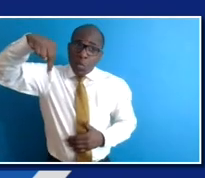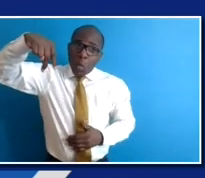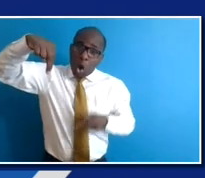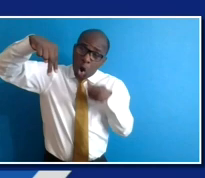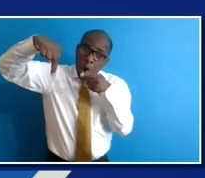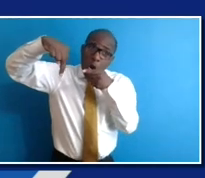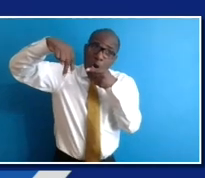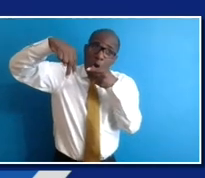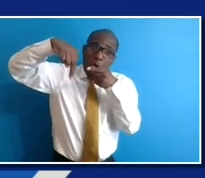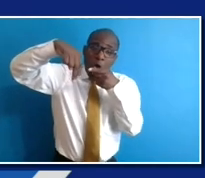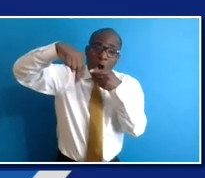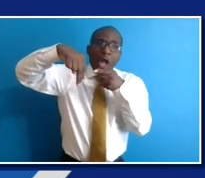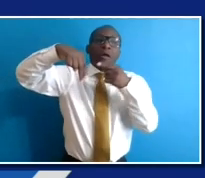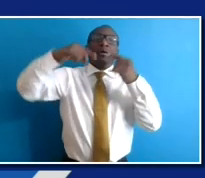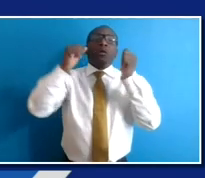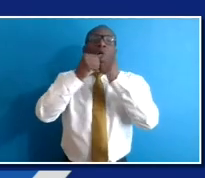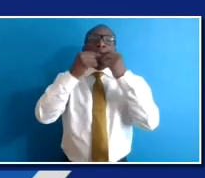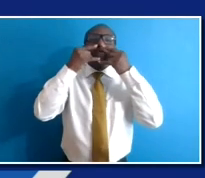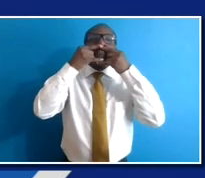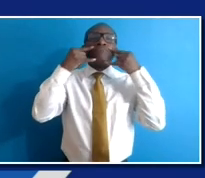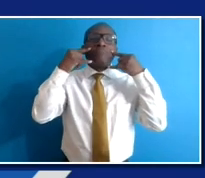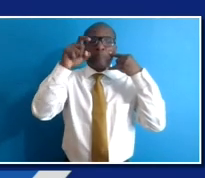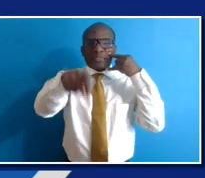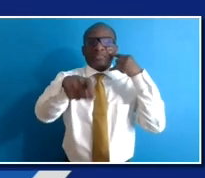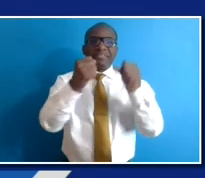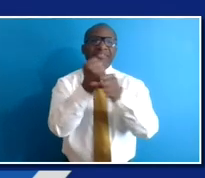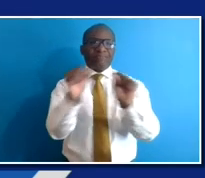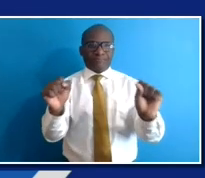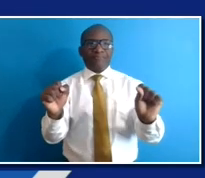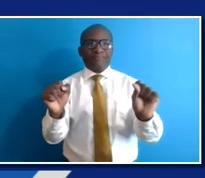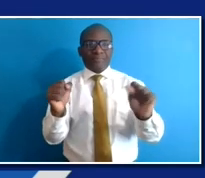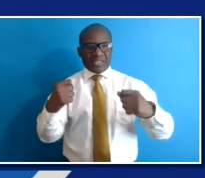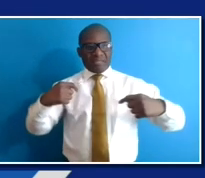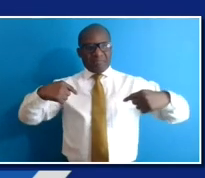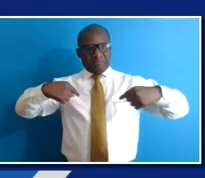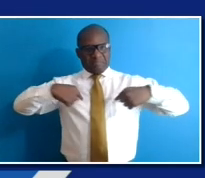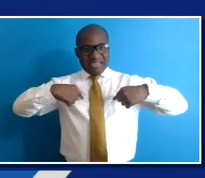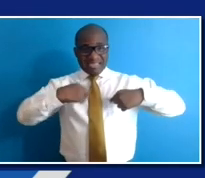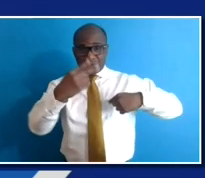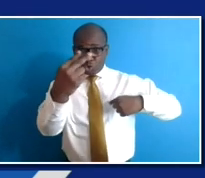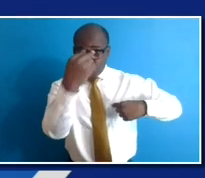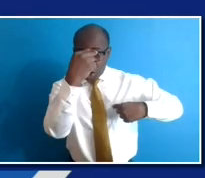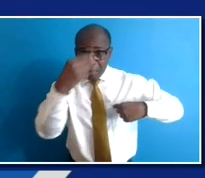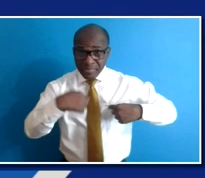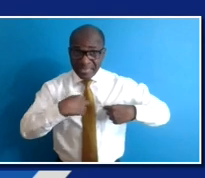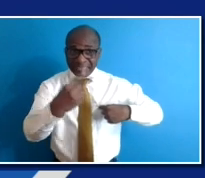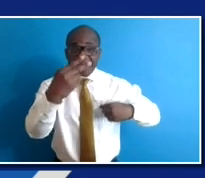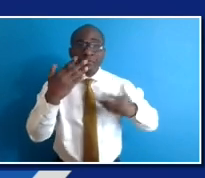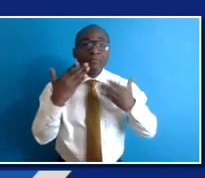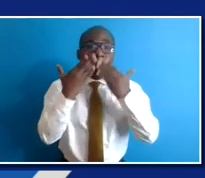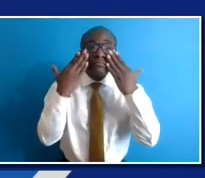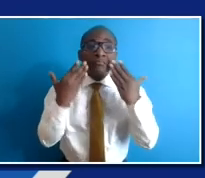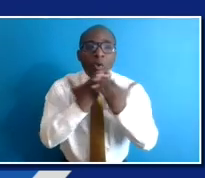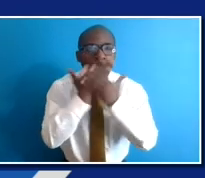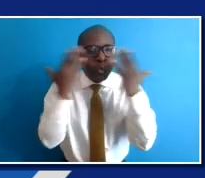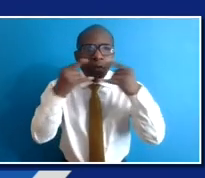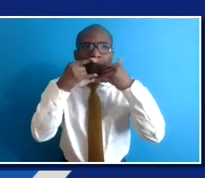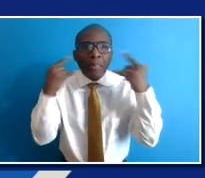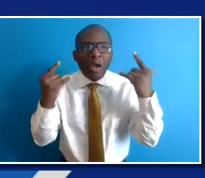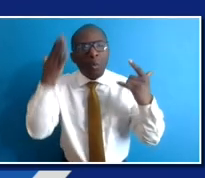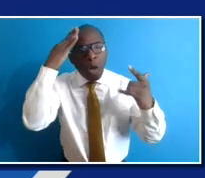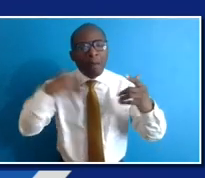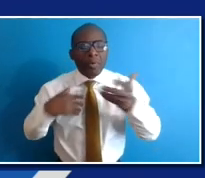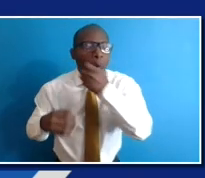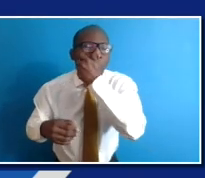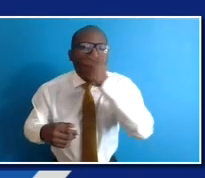here, and I'm trying to protect them from any germs that I may have. So that's the general sense of it. The enforcement is done here, I would say,